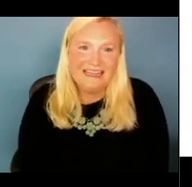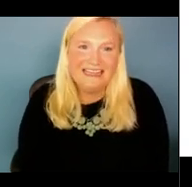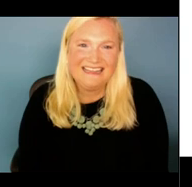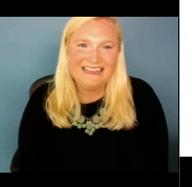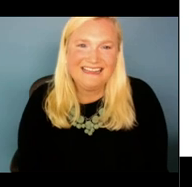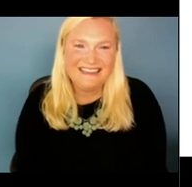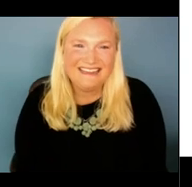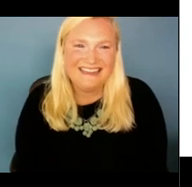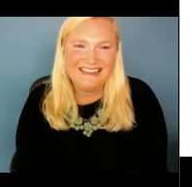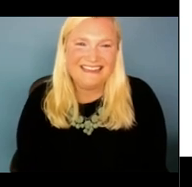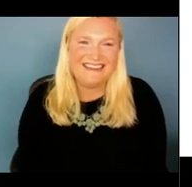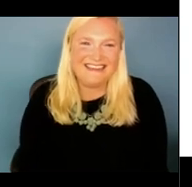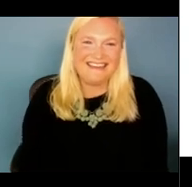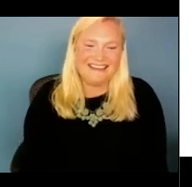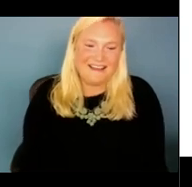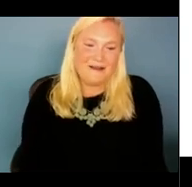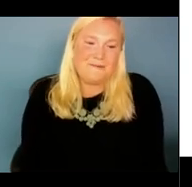stuttering. That's